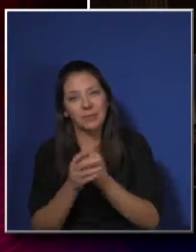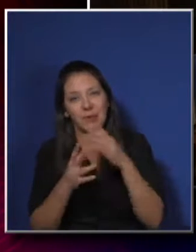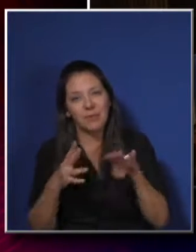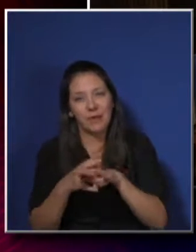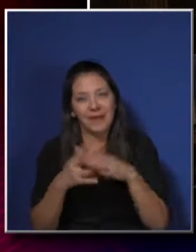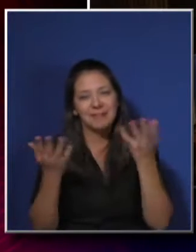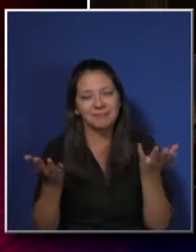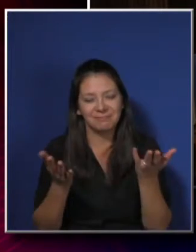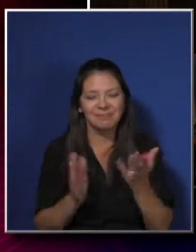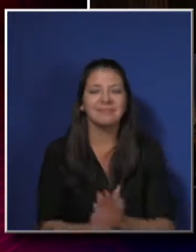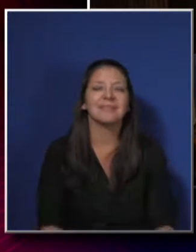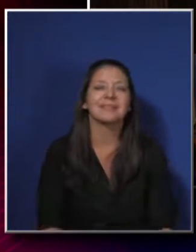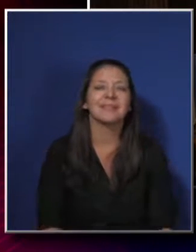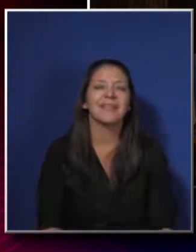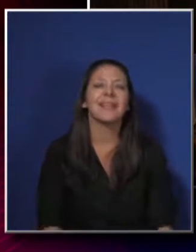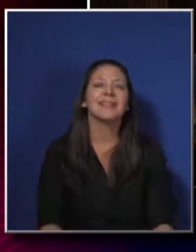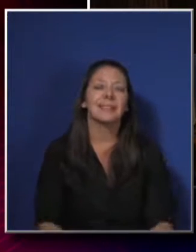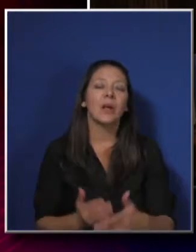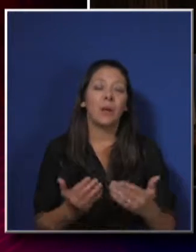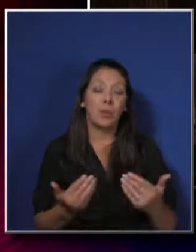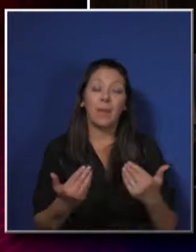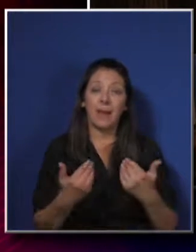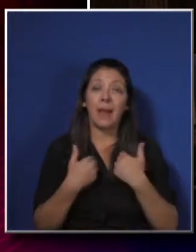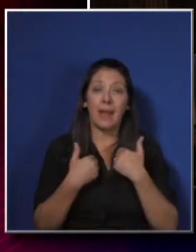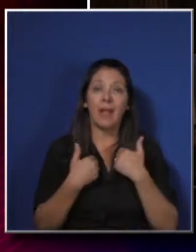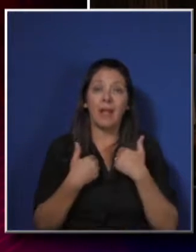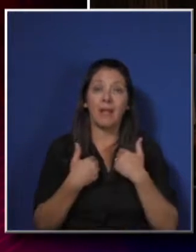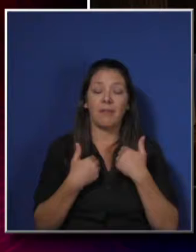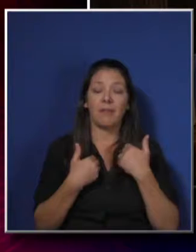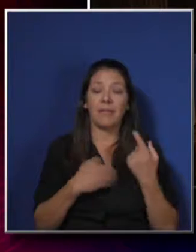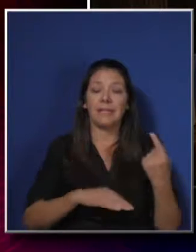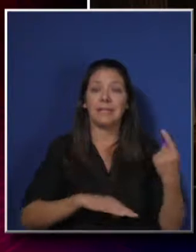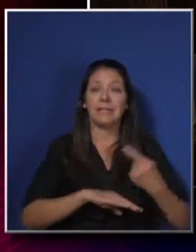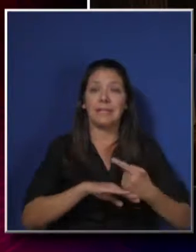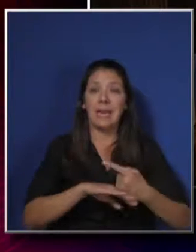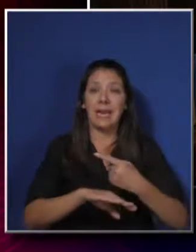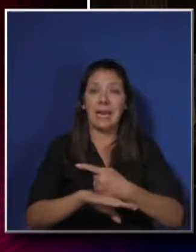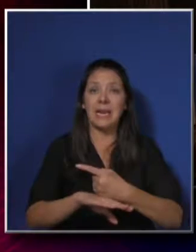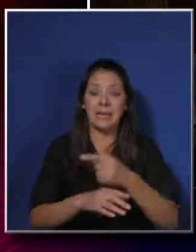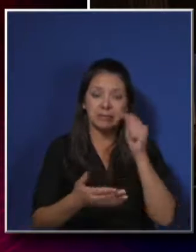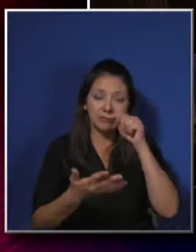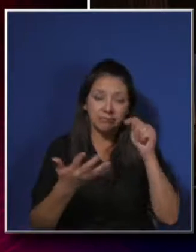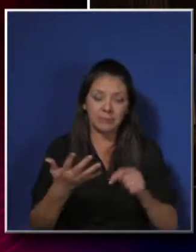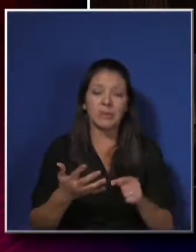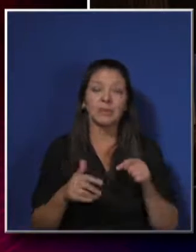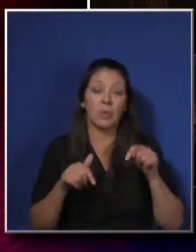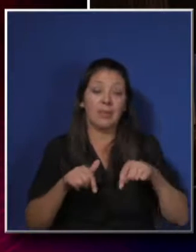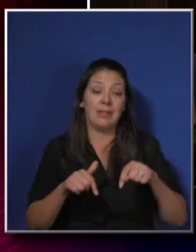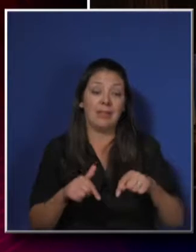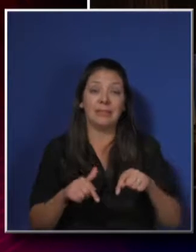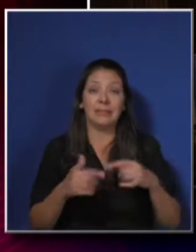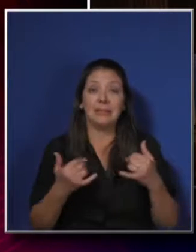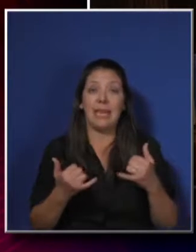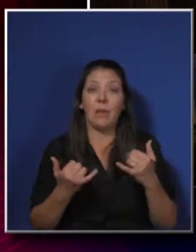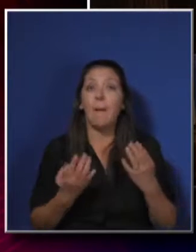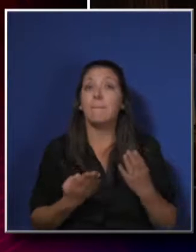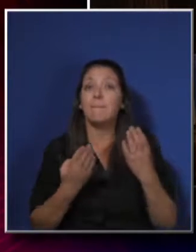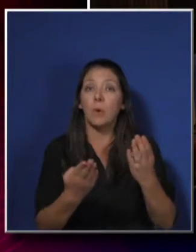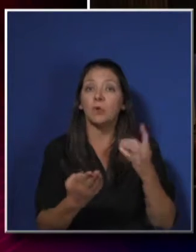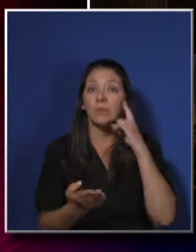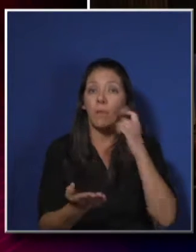Okay, so we have specific dates, and this is a potential motion to approve this.